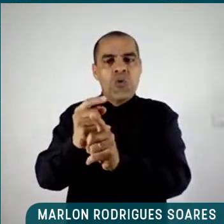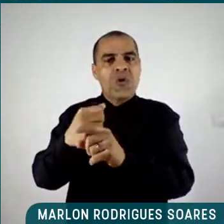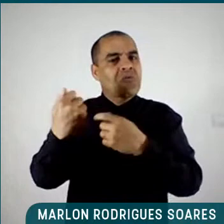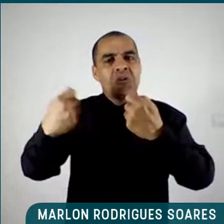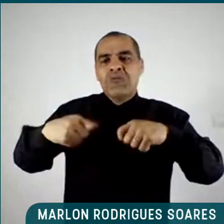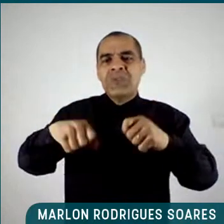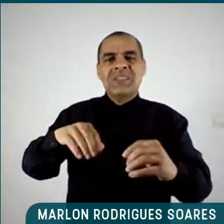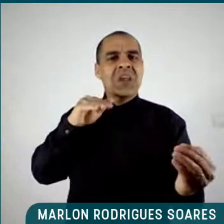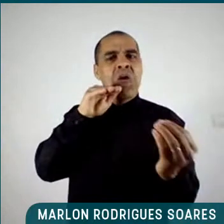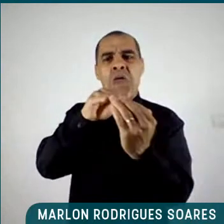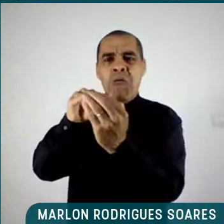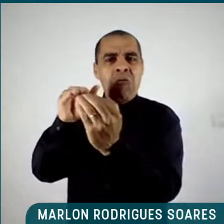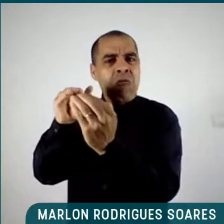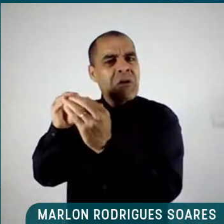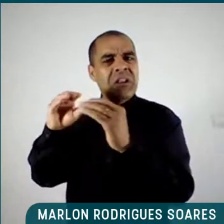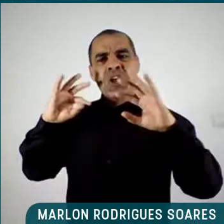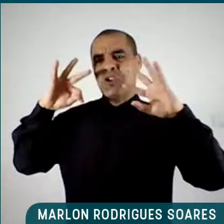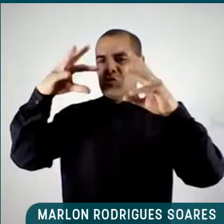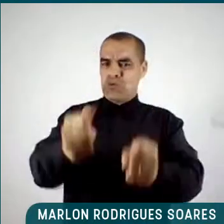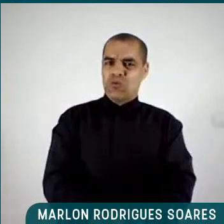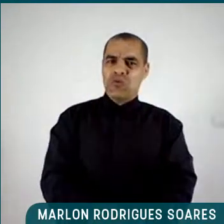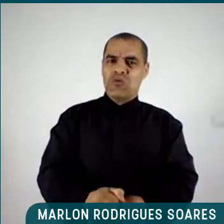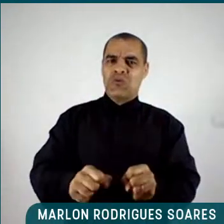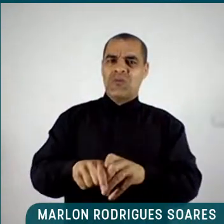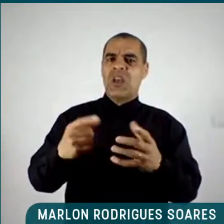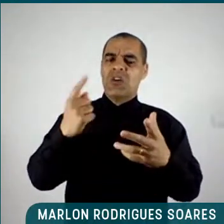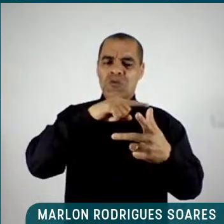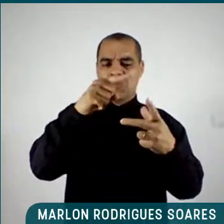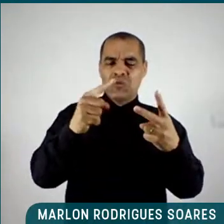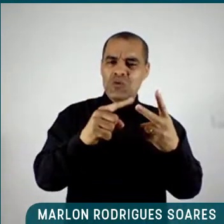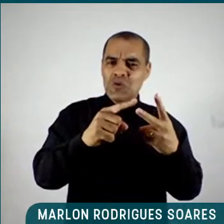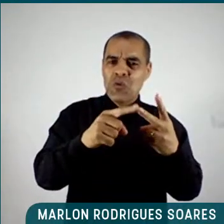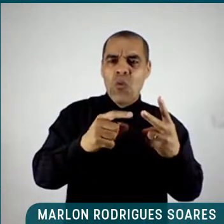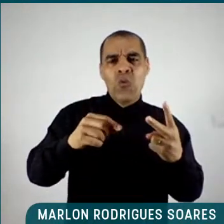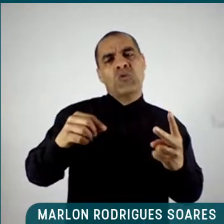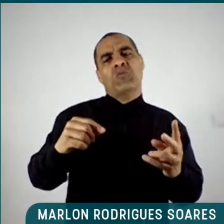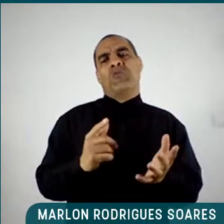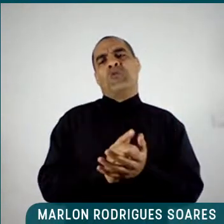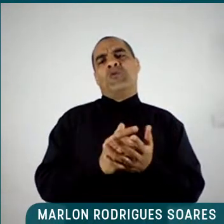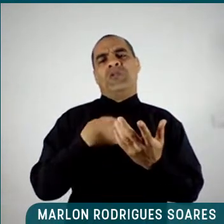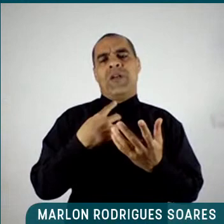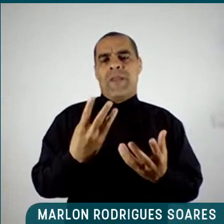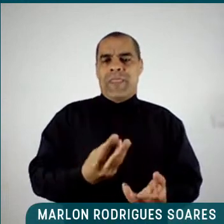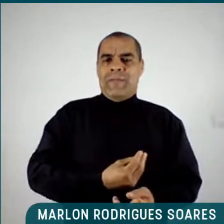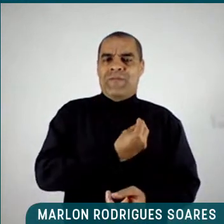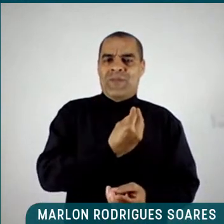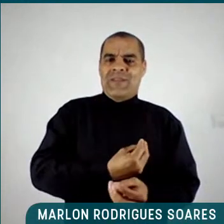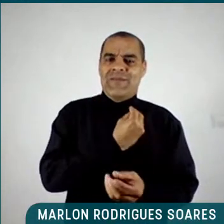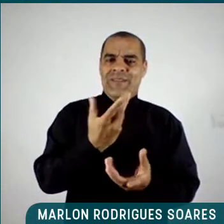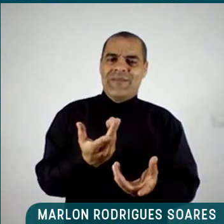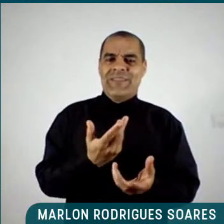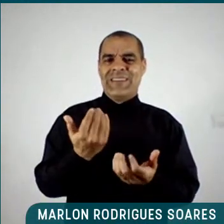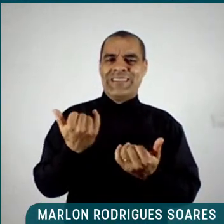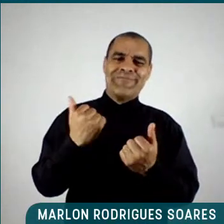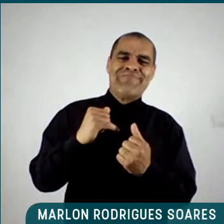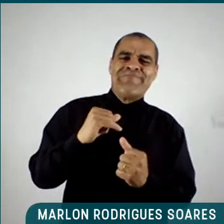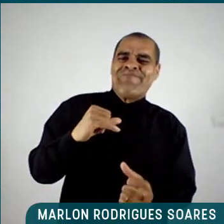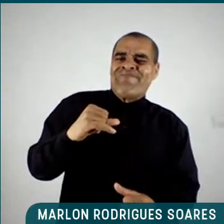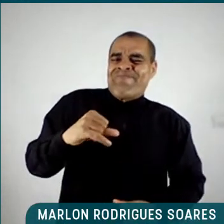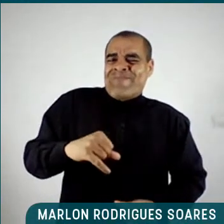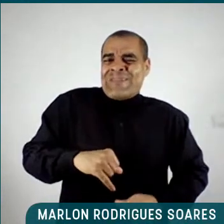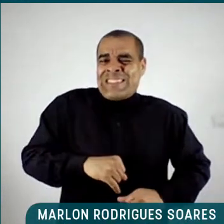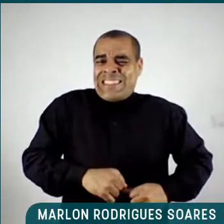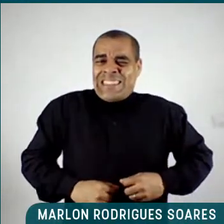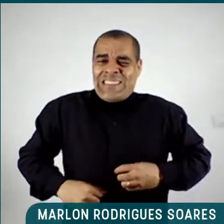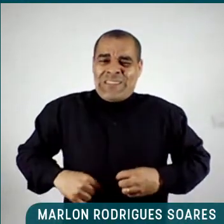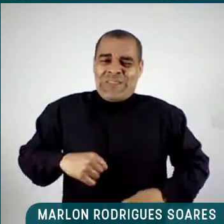to each concordar em other. tudo. We Nós don't need to precisamos de um agree ponto. in E everything, viver but o agonístico da política, we have